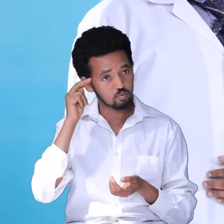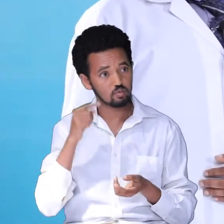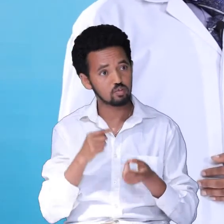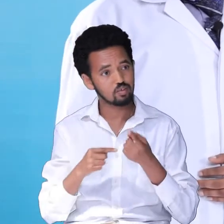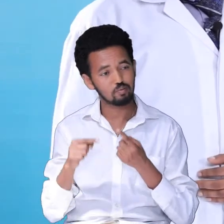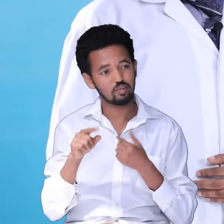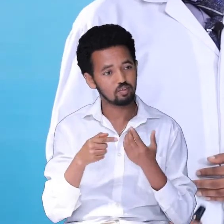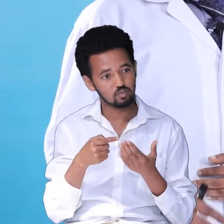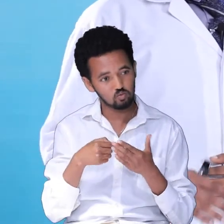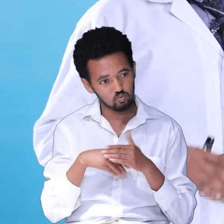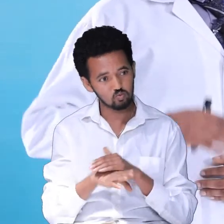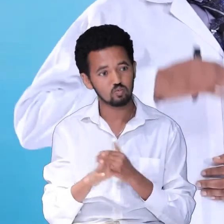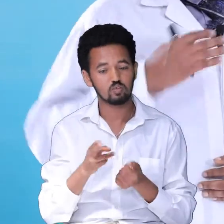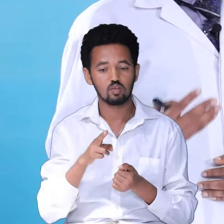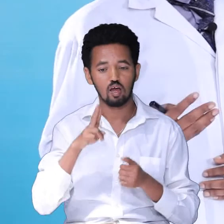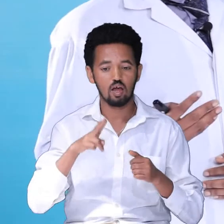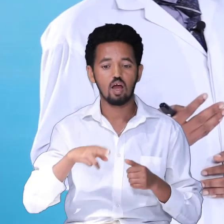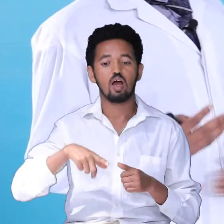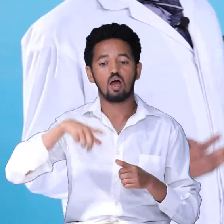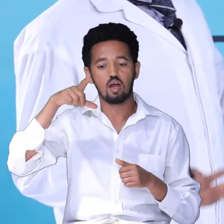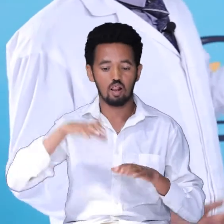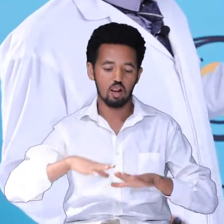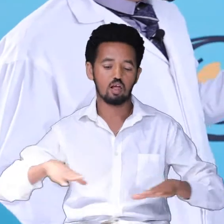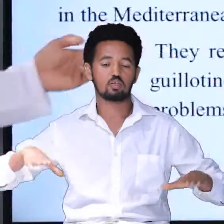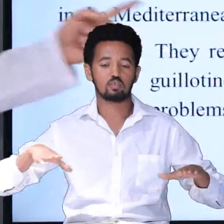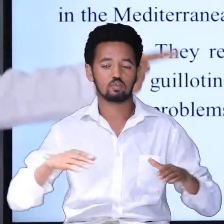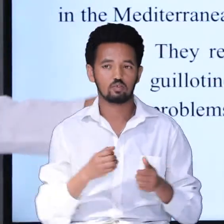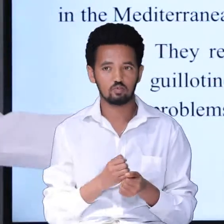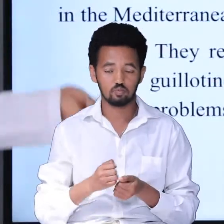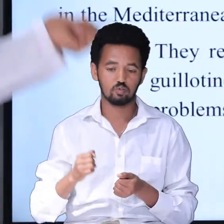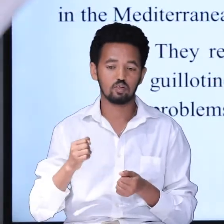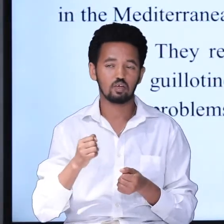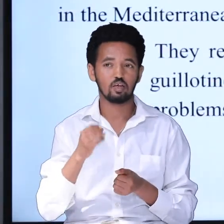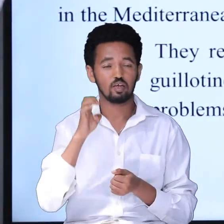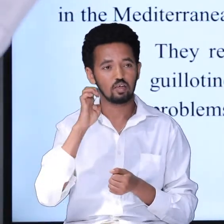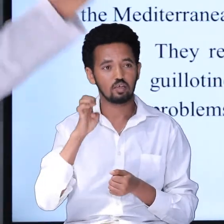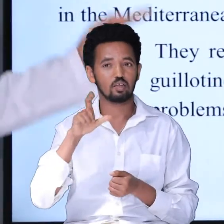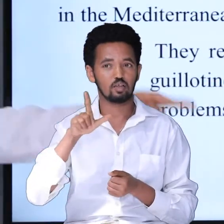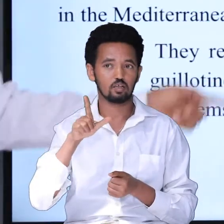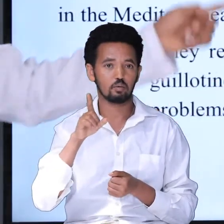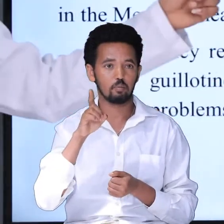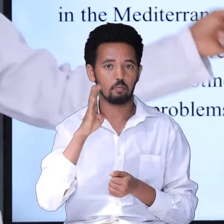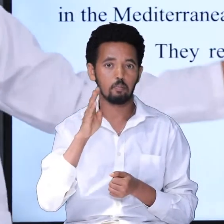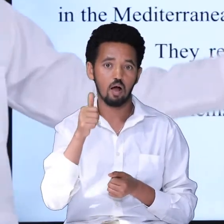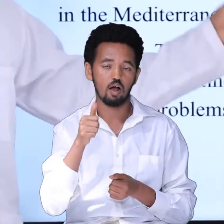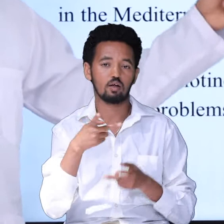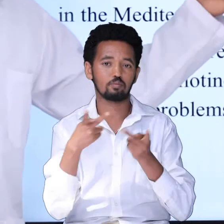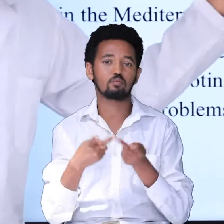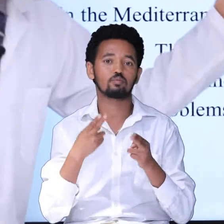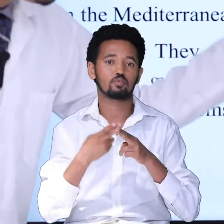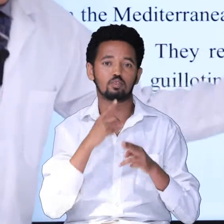exile into the island of Elba in the Mediterranean Sea. They restored the monarchy